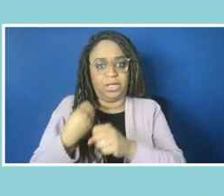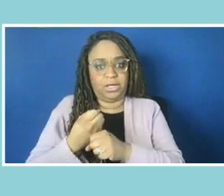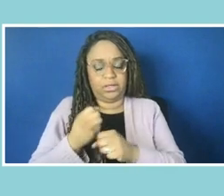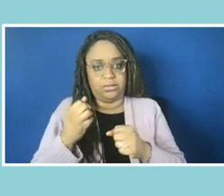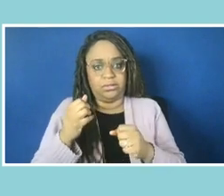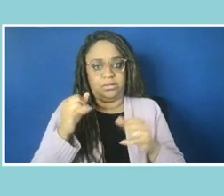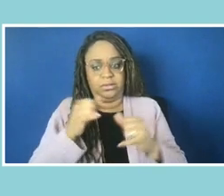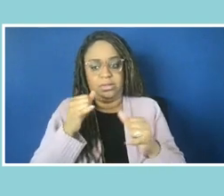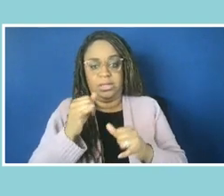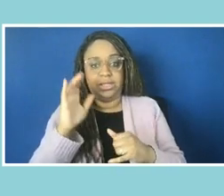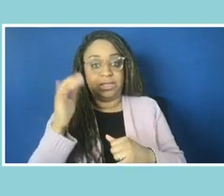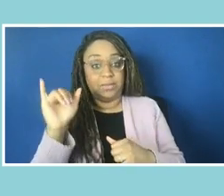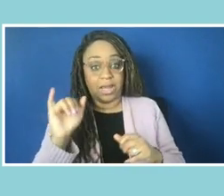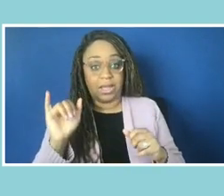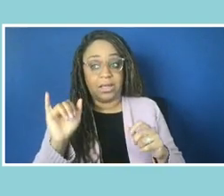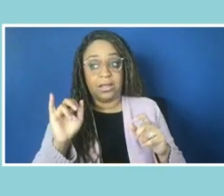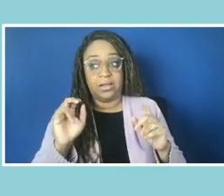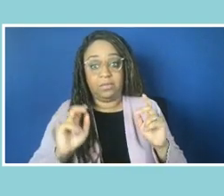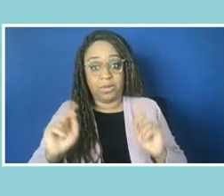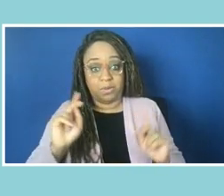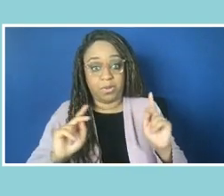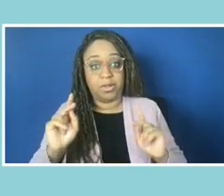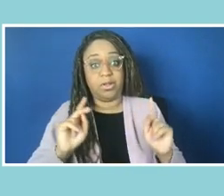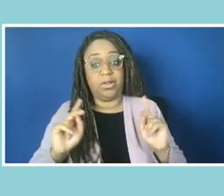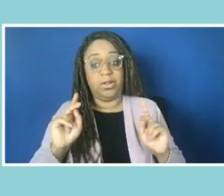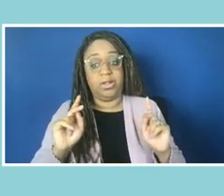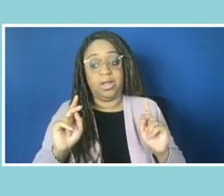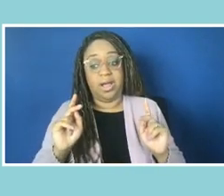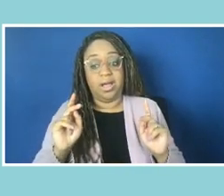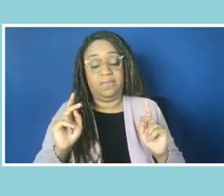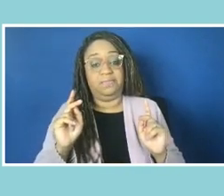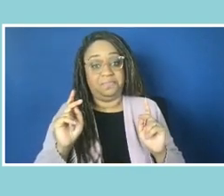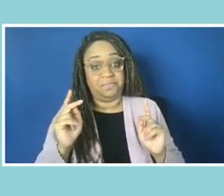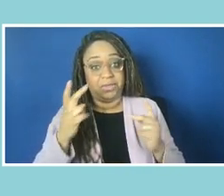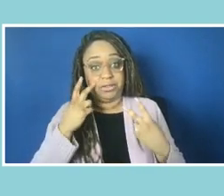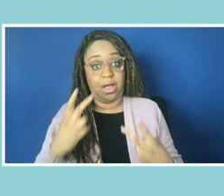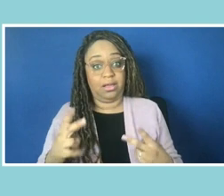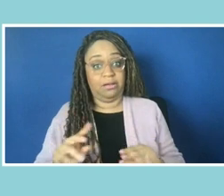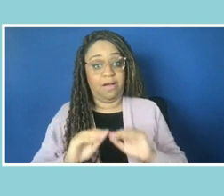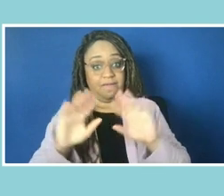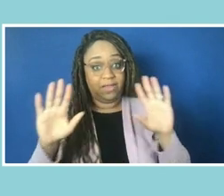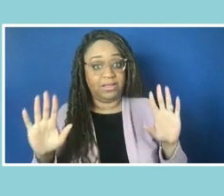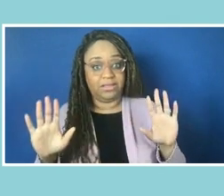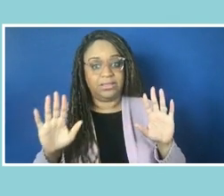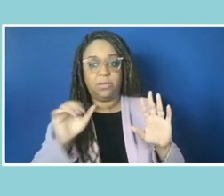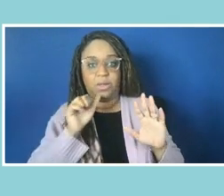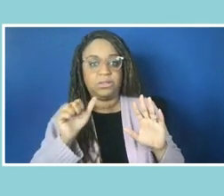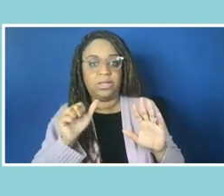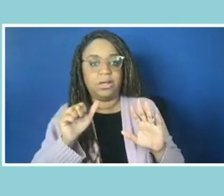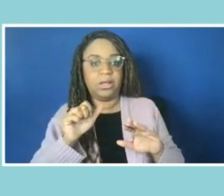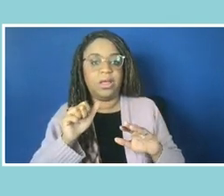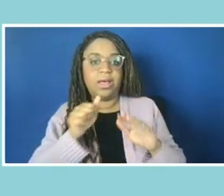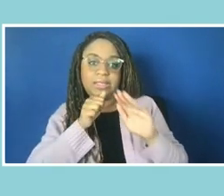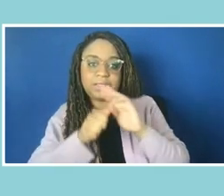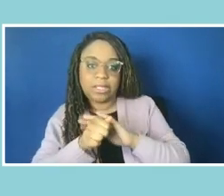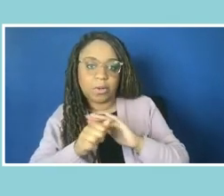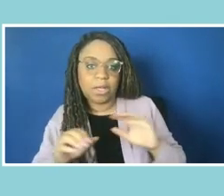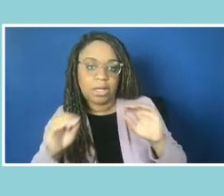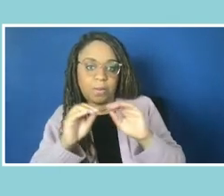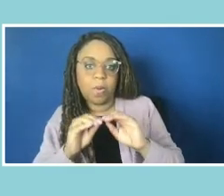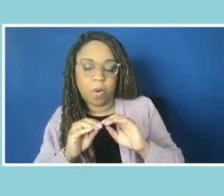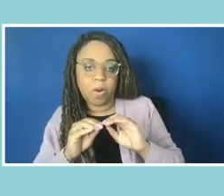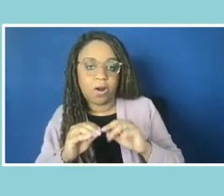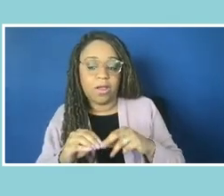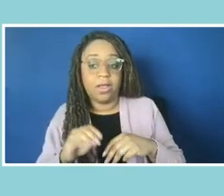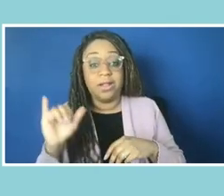quit saying the quiet things or started saying the secrets out loud or whatever. This culminated in the attempted coup at